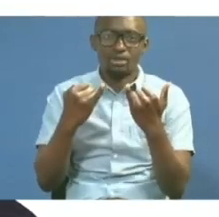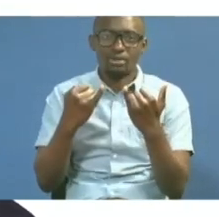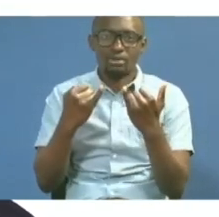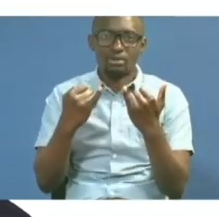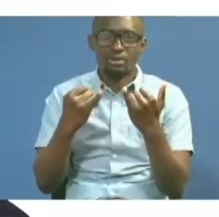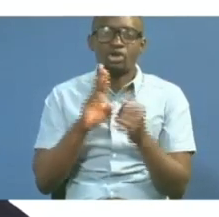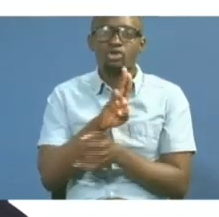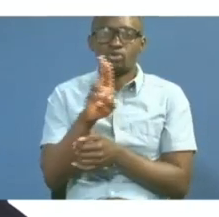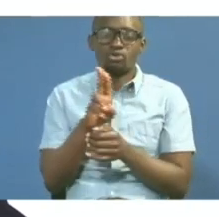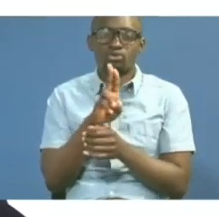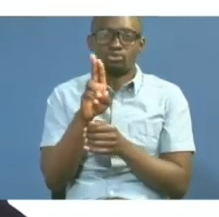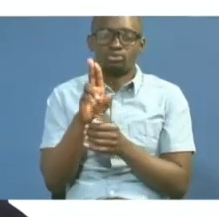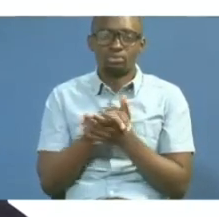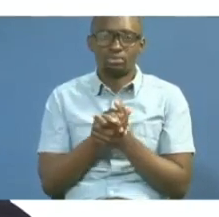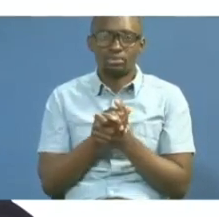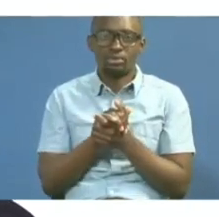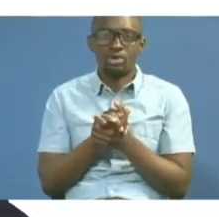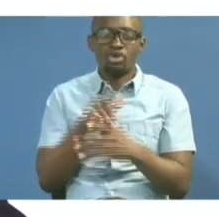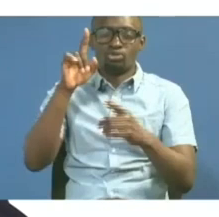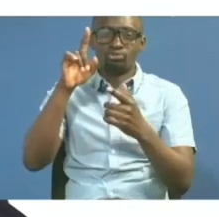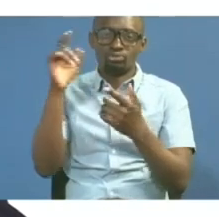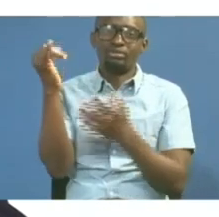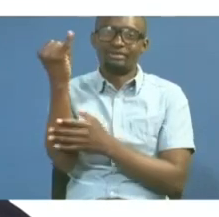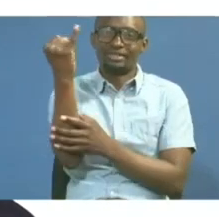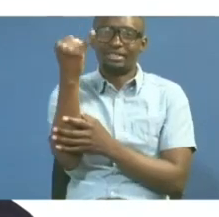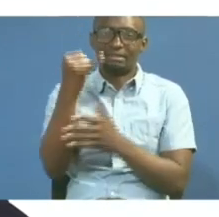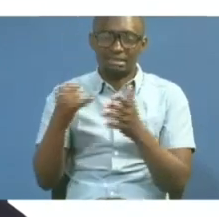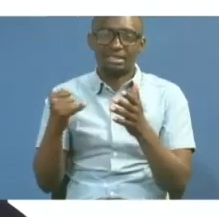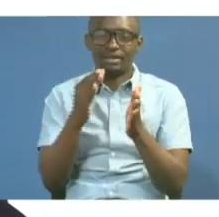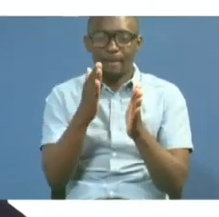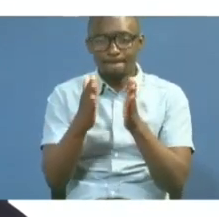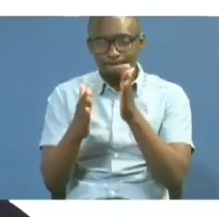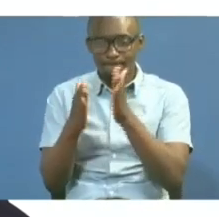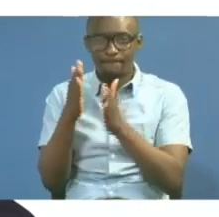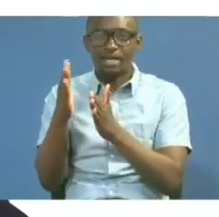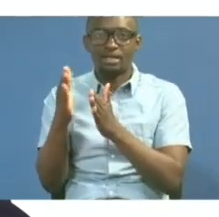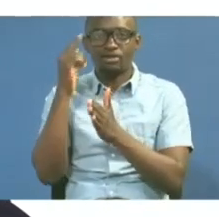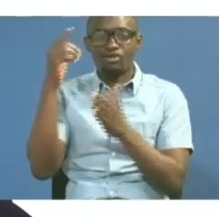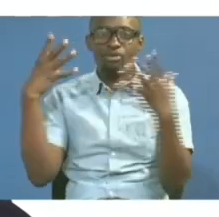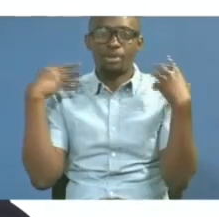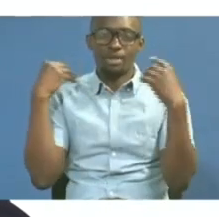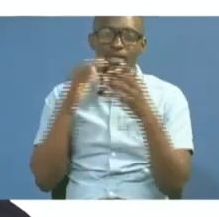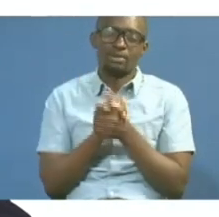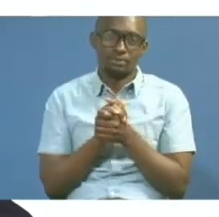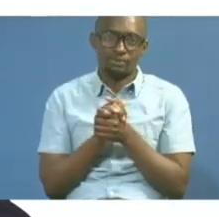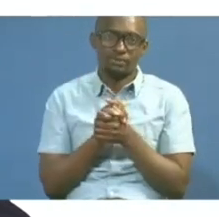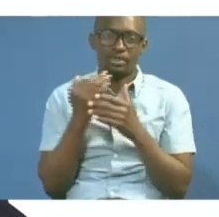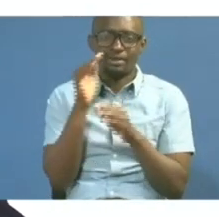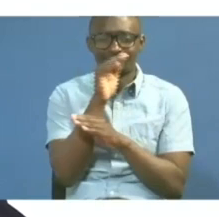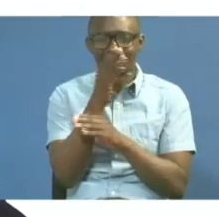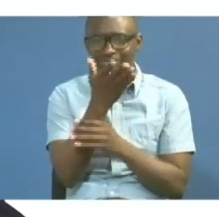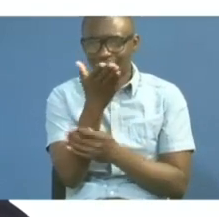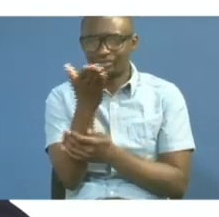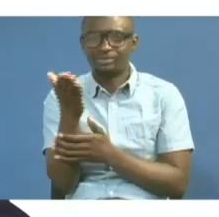collect data, which you will use to practically design plans as part of the preparation for this